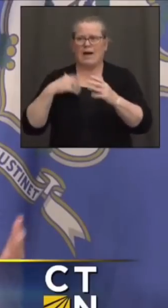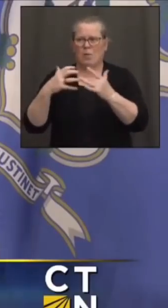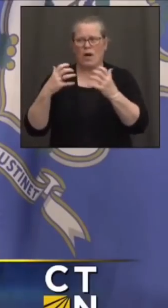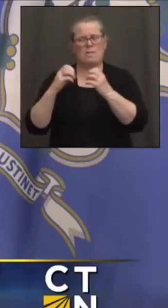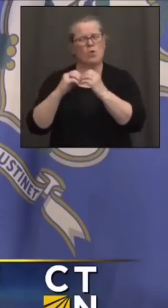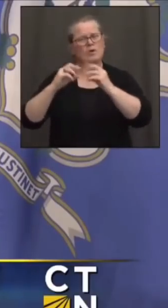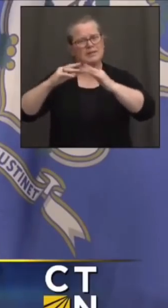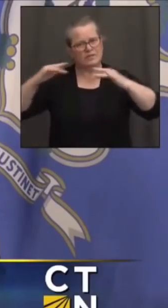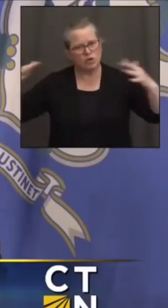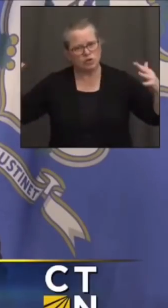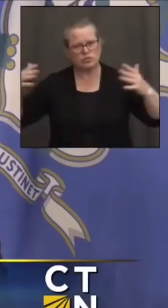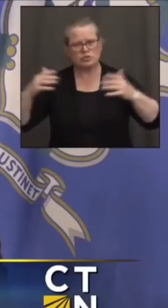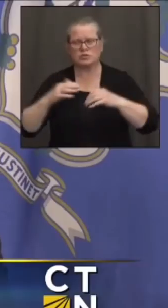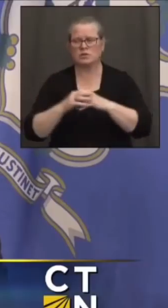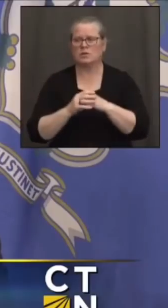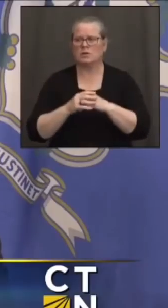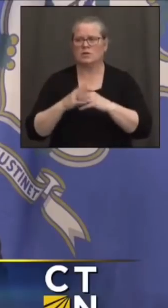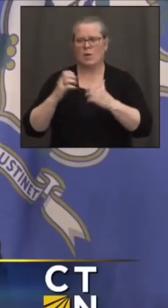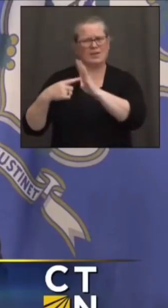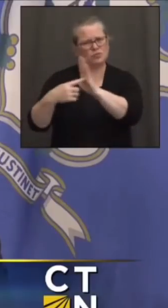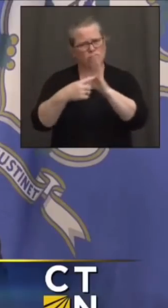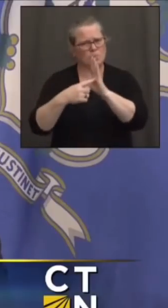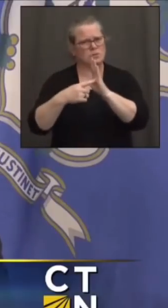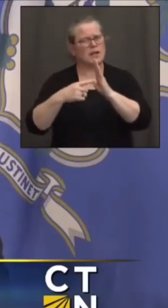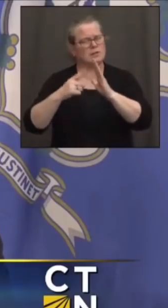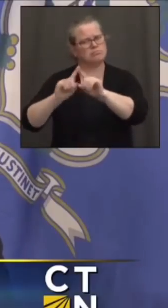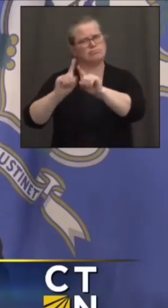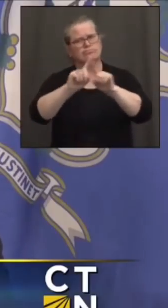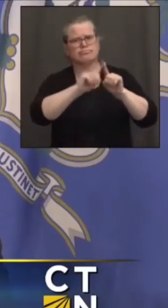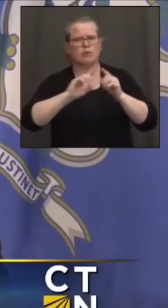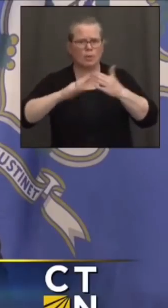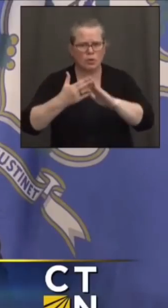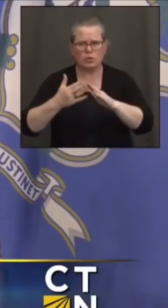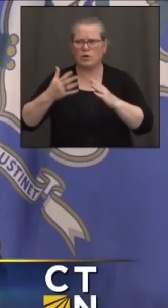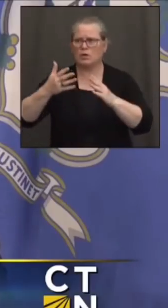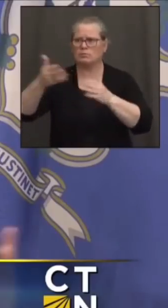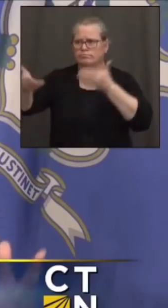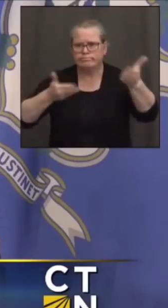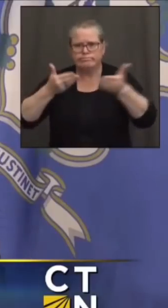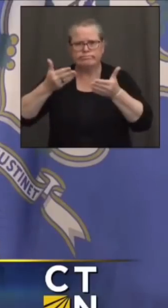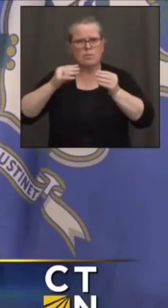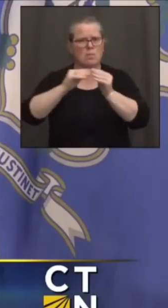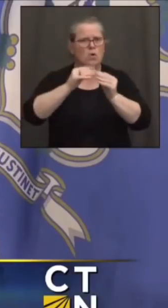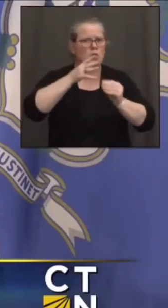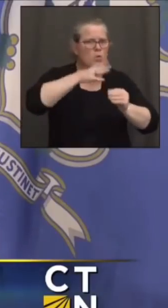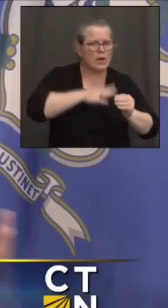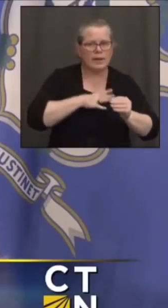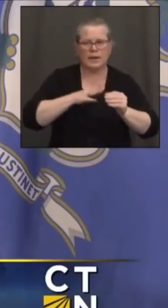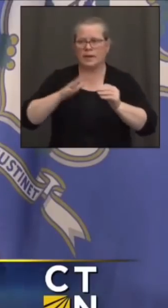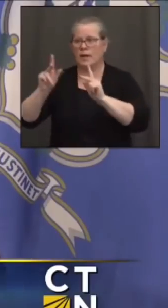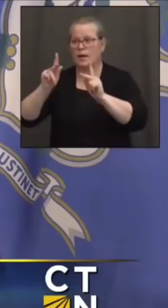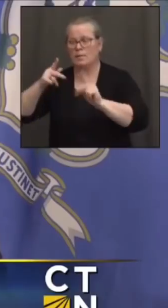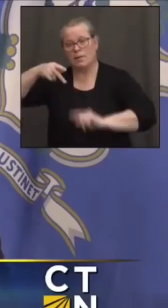that represents the community in terms of more women, more people of color, better training so that